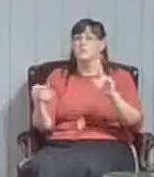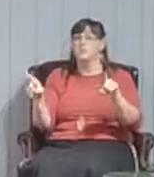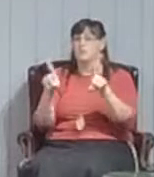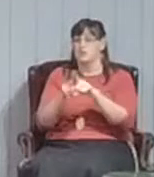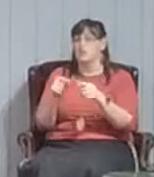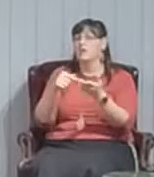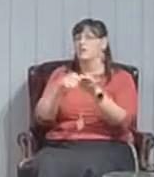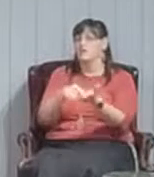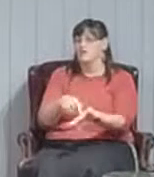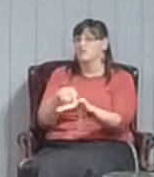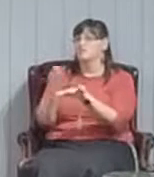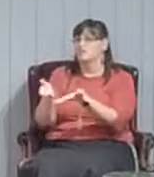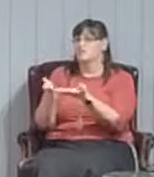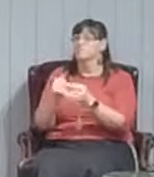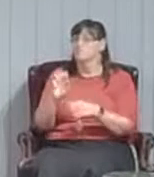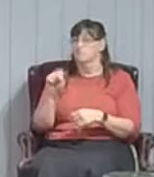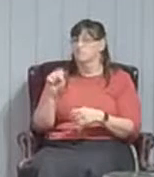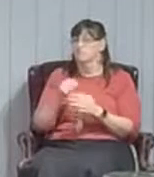kind of stuff they did. And